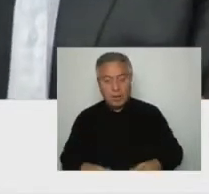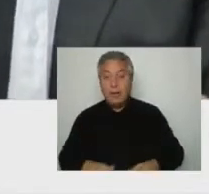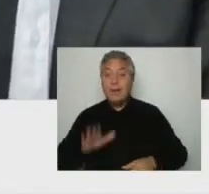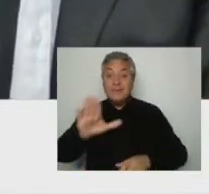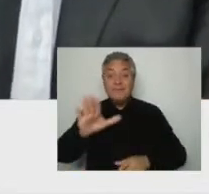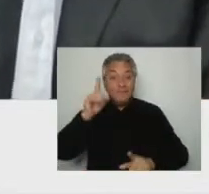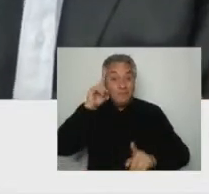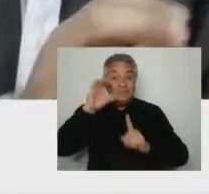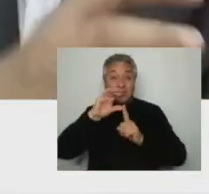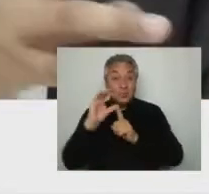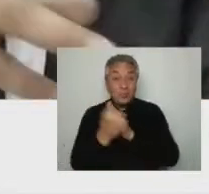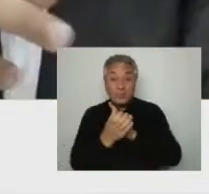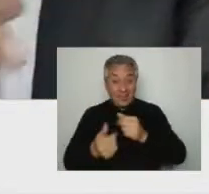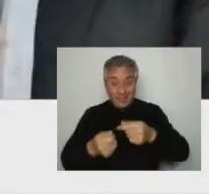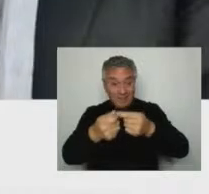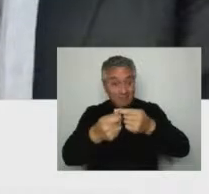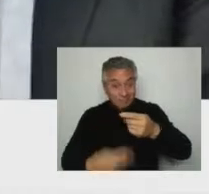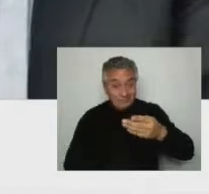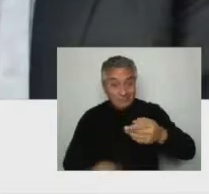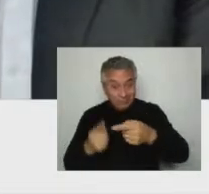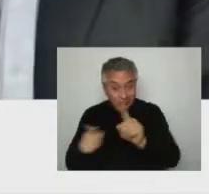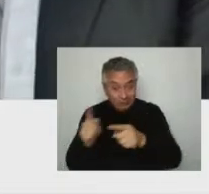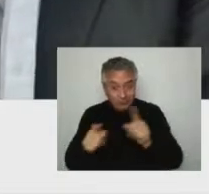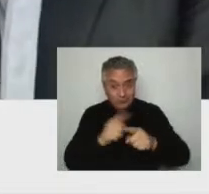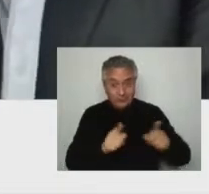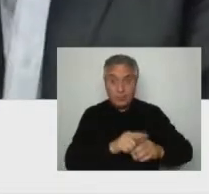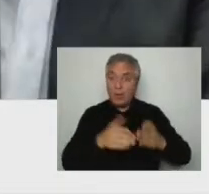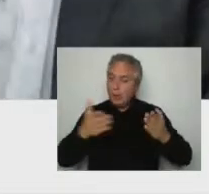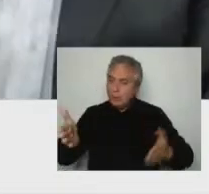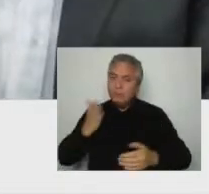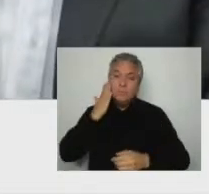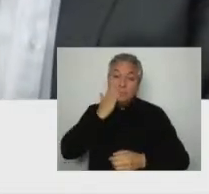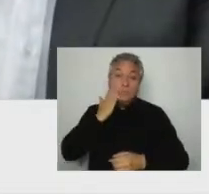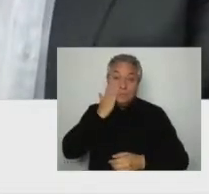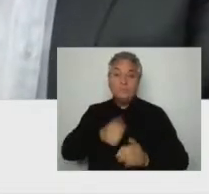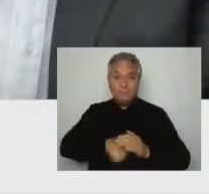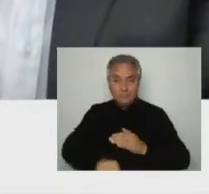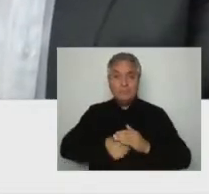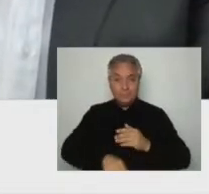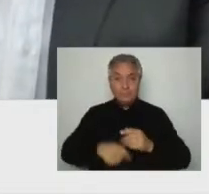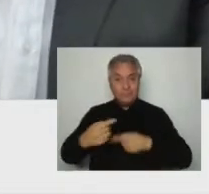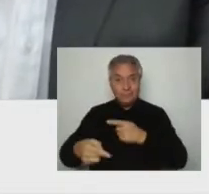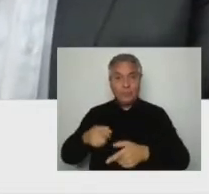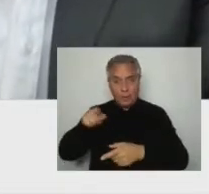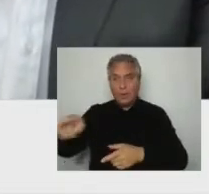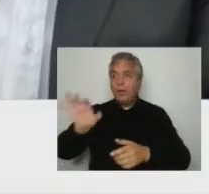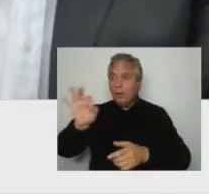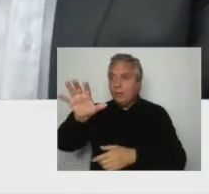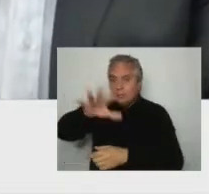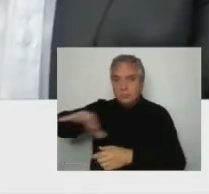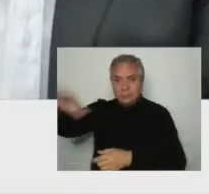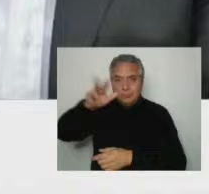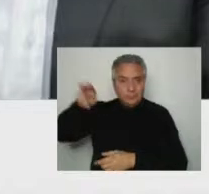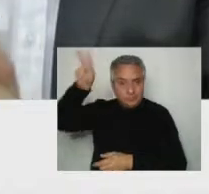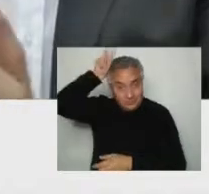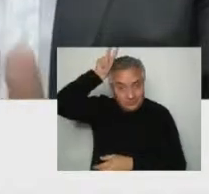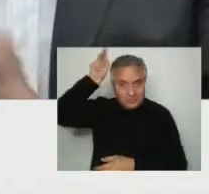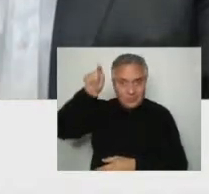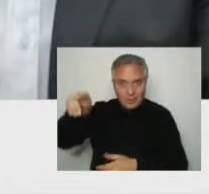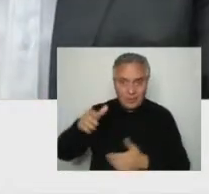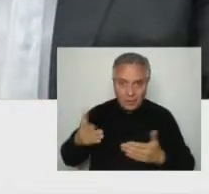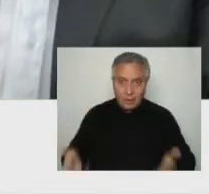activities we already mentioned. And then that comes into play. The intercultural aspects are also key with regard to Afro-descendants